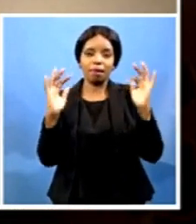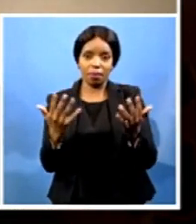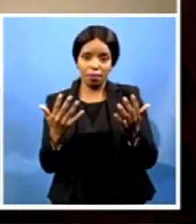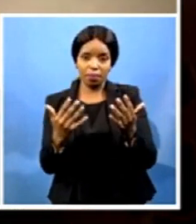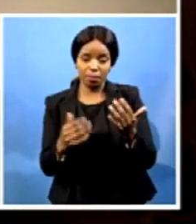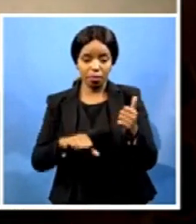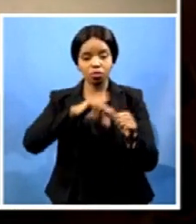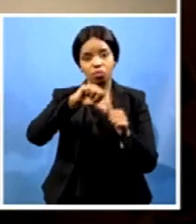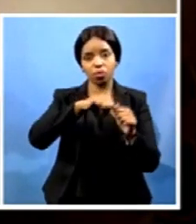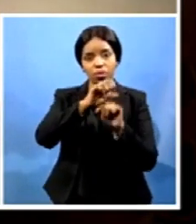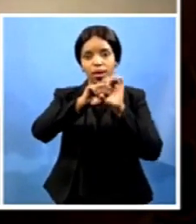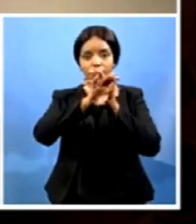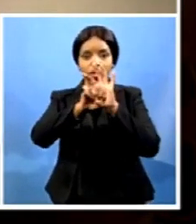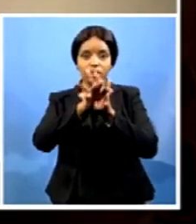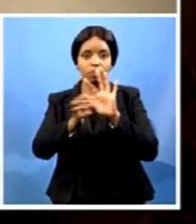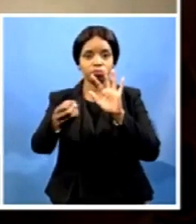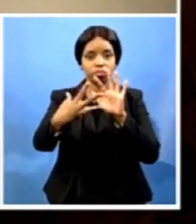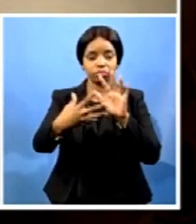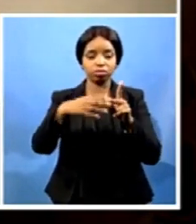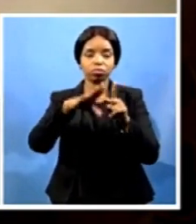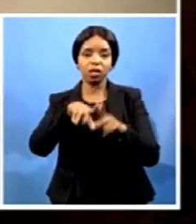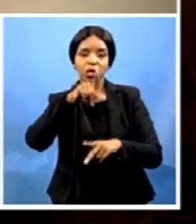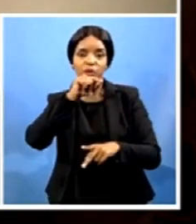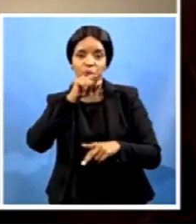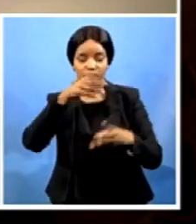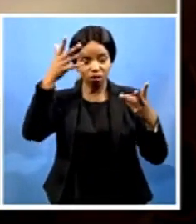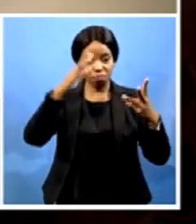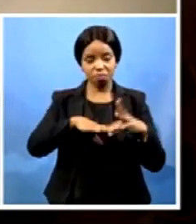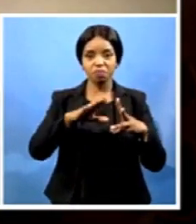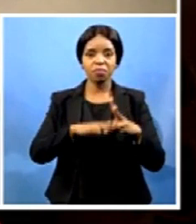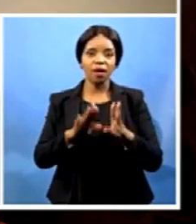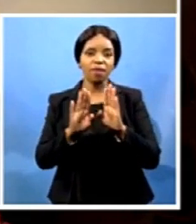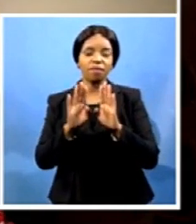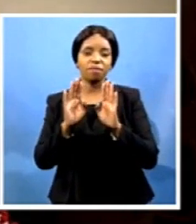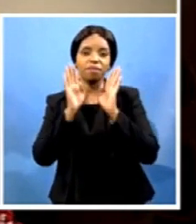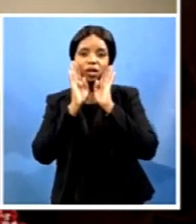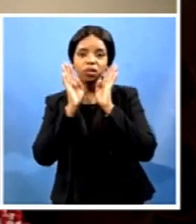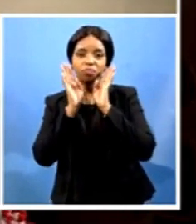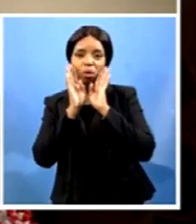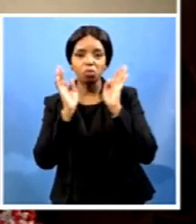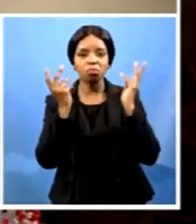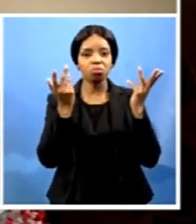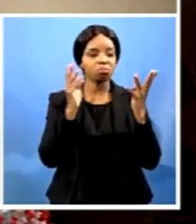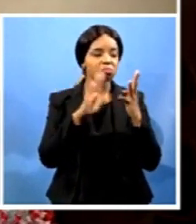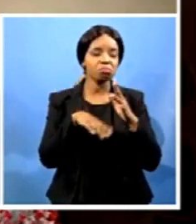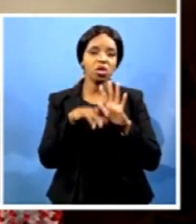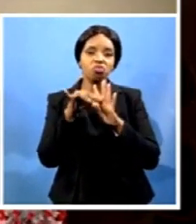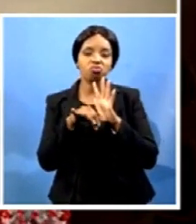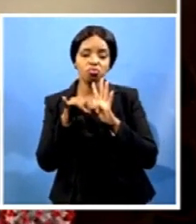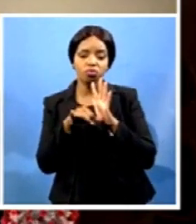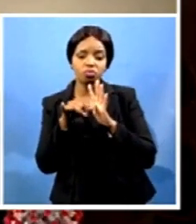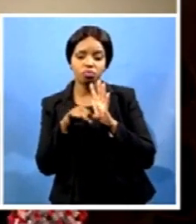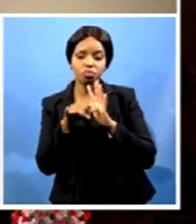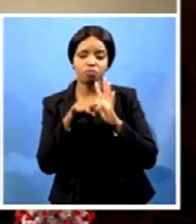Twitter, Facebook accounts, and YouTube, where we encourage